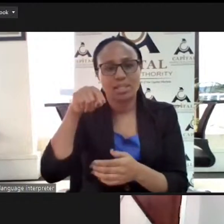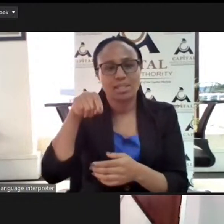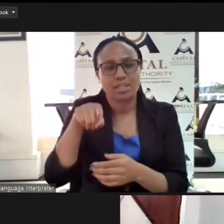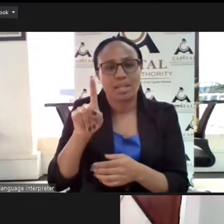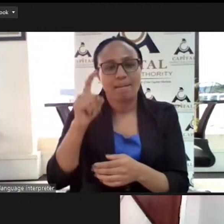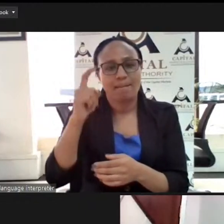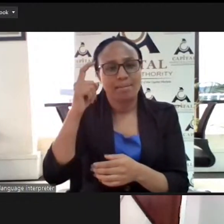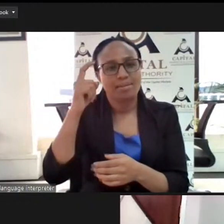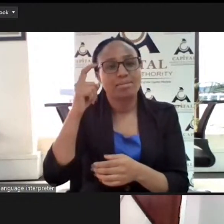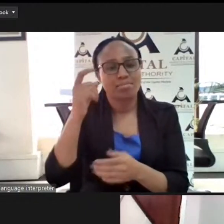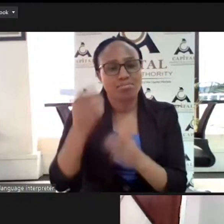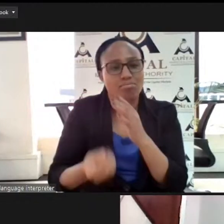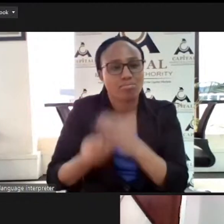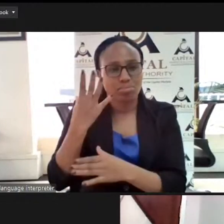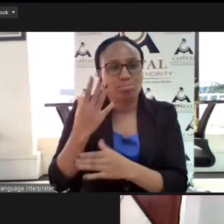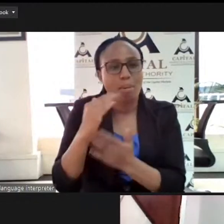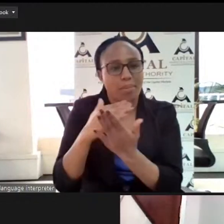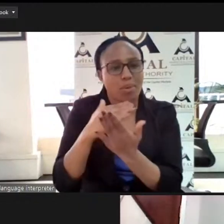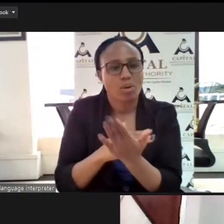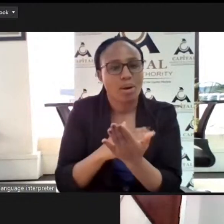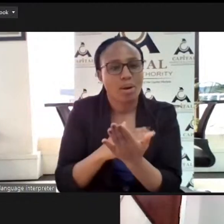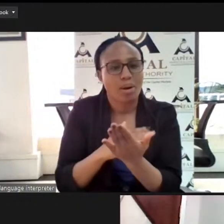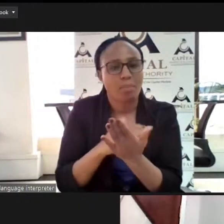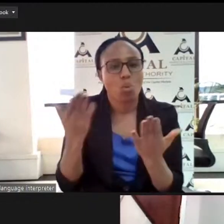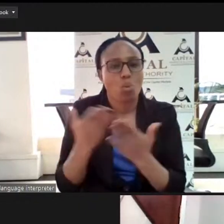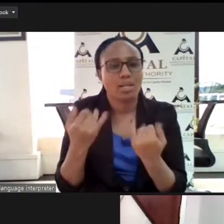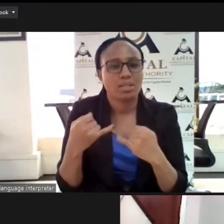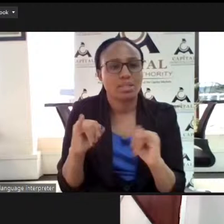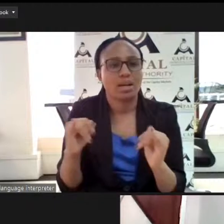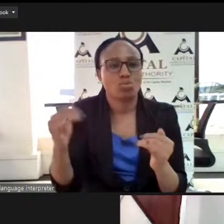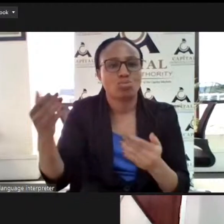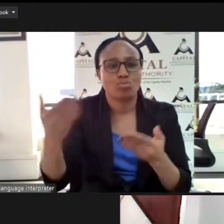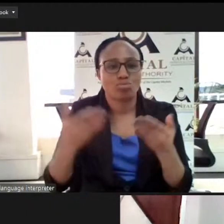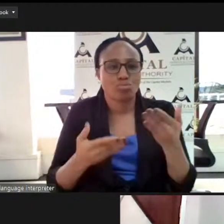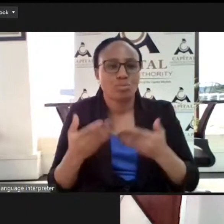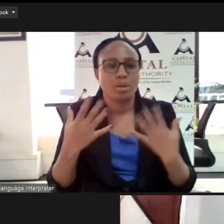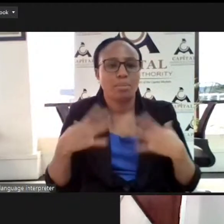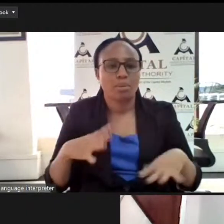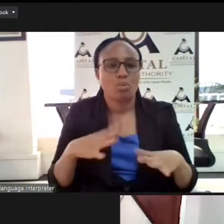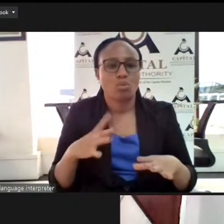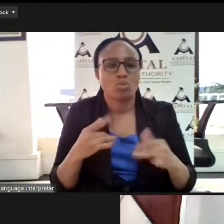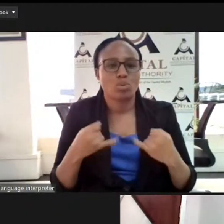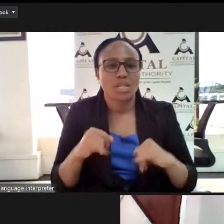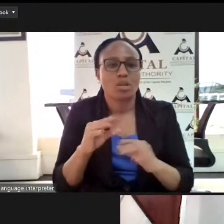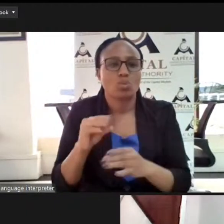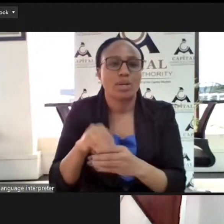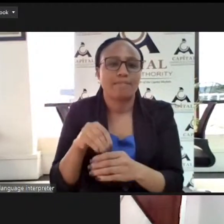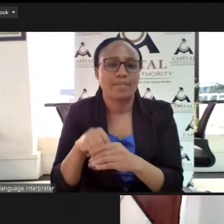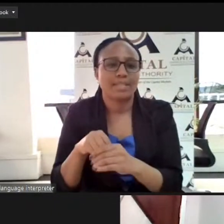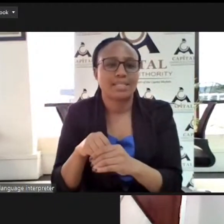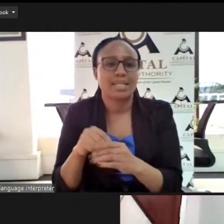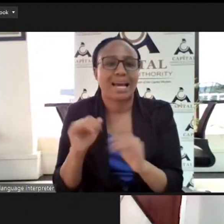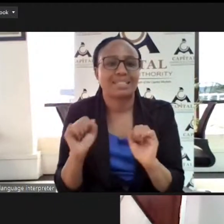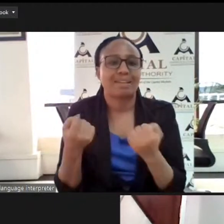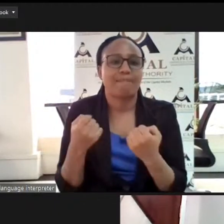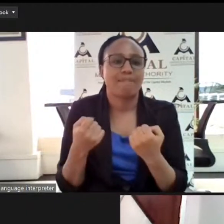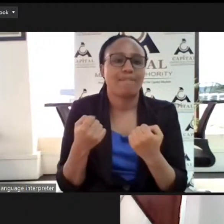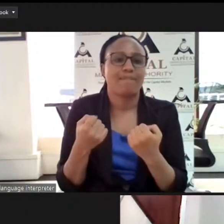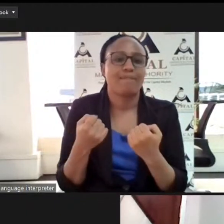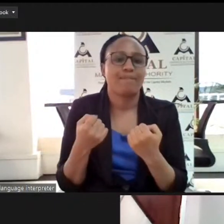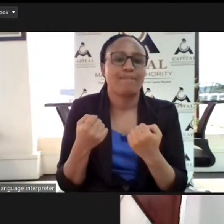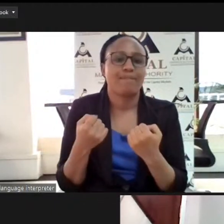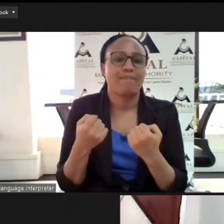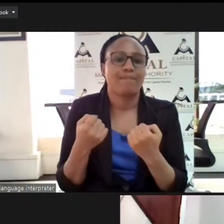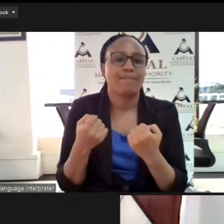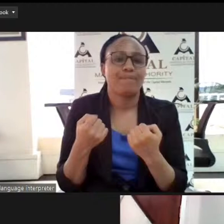brainchild programs where she, you know, tries to bring in people to and crowd in people to try and invest in and save up and invest in the right